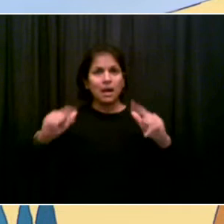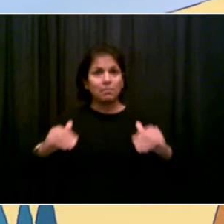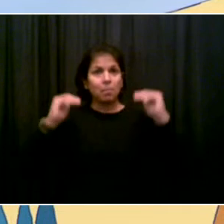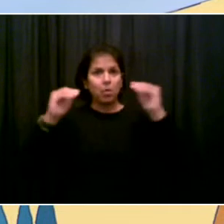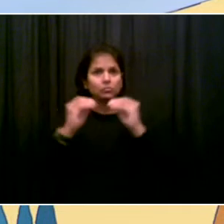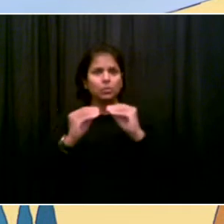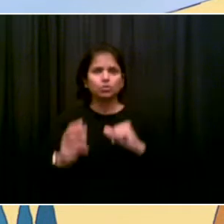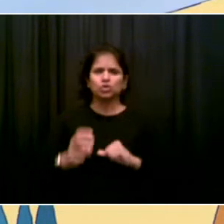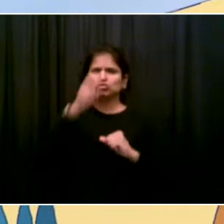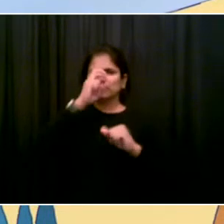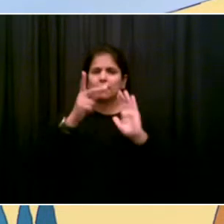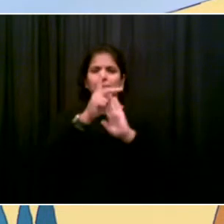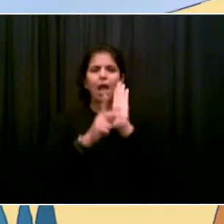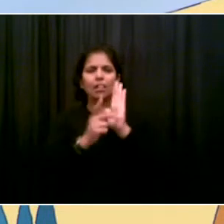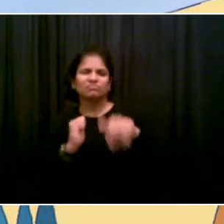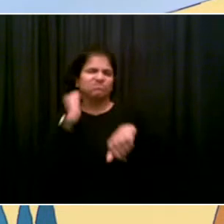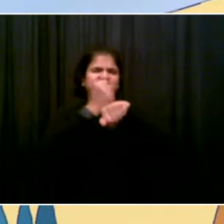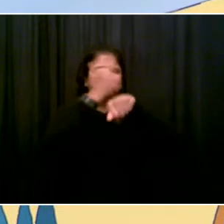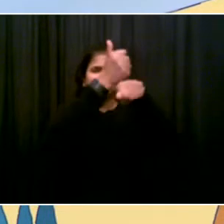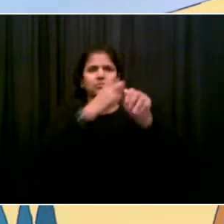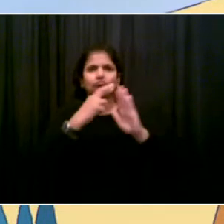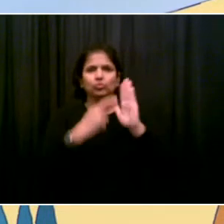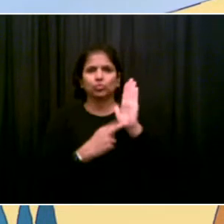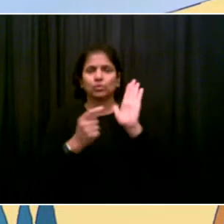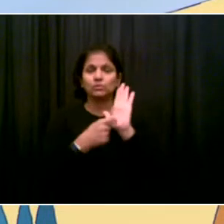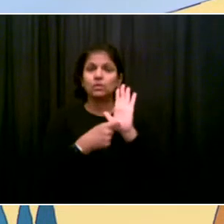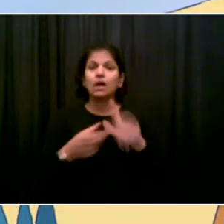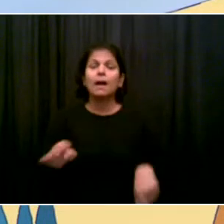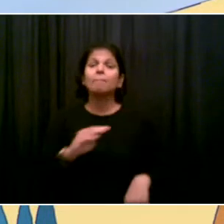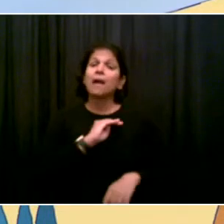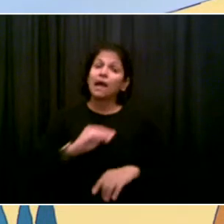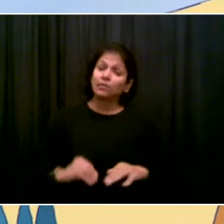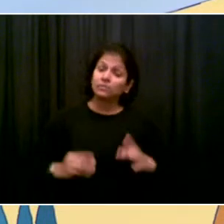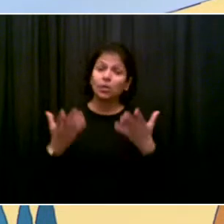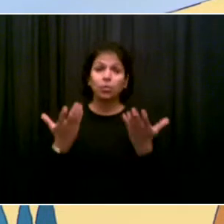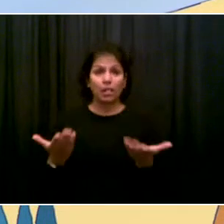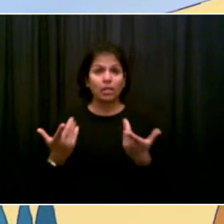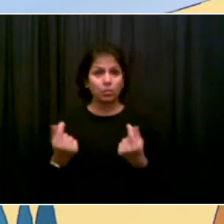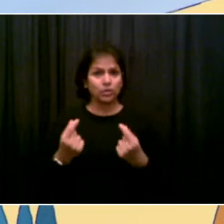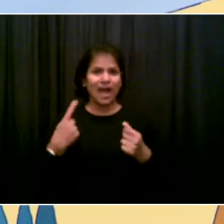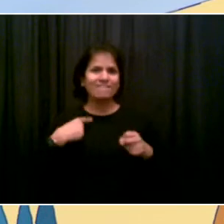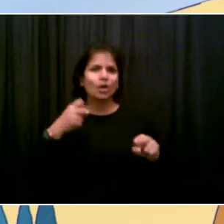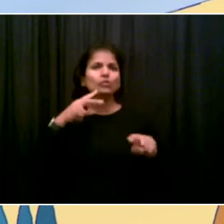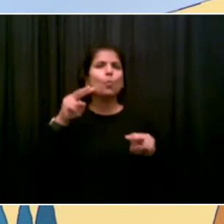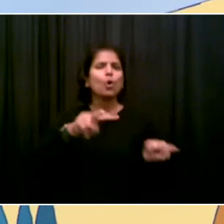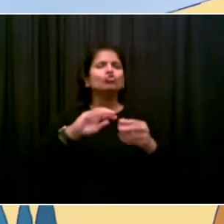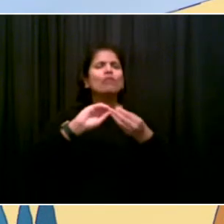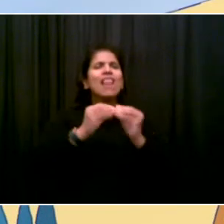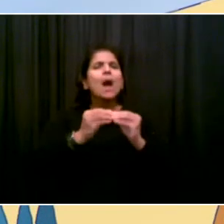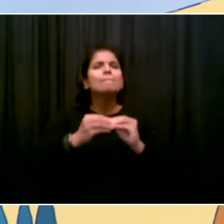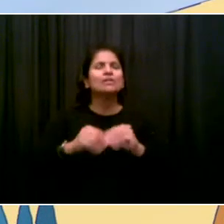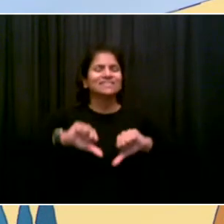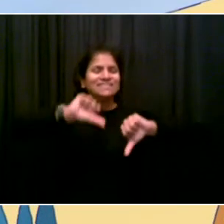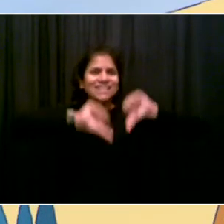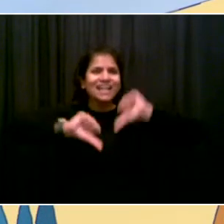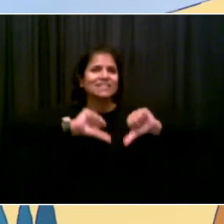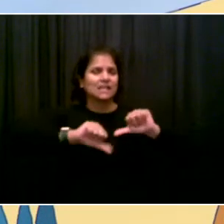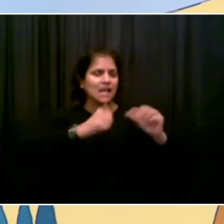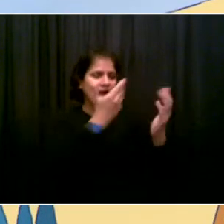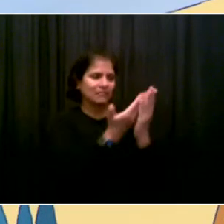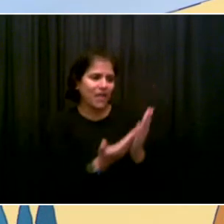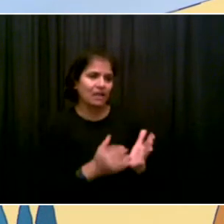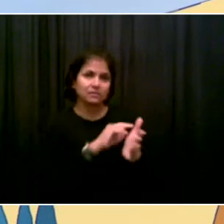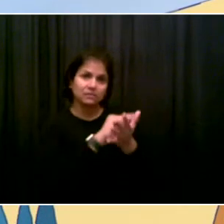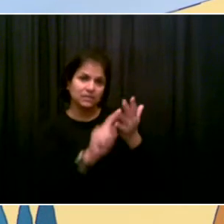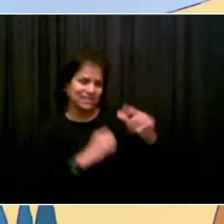Obviously, everything's led by the data and the science. That's why New York City has done so well in our comeback and our recovery from COVID. Will always